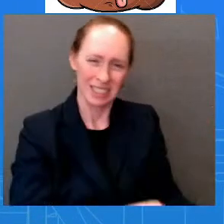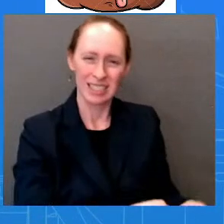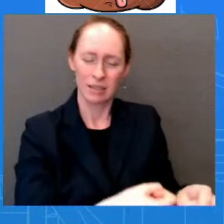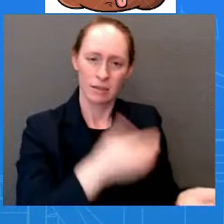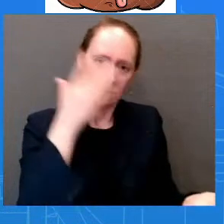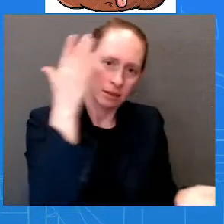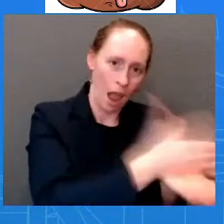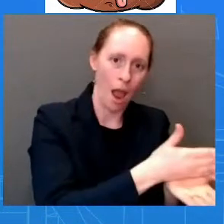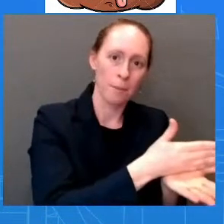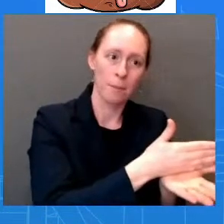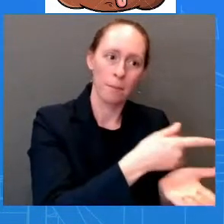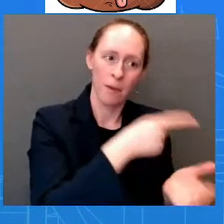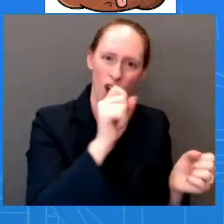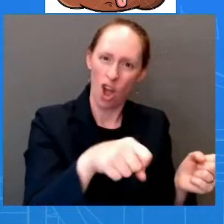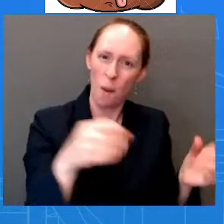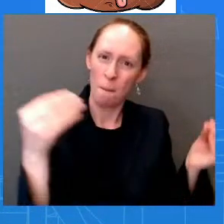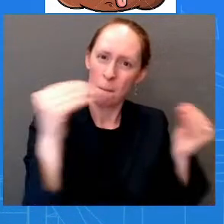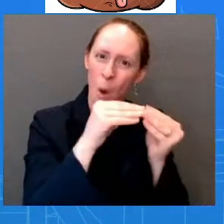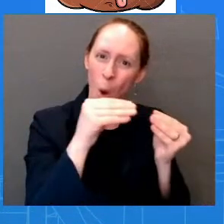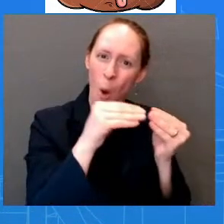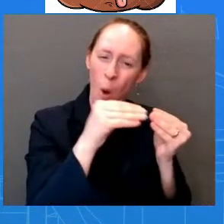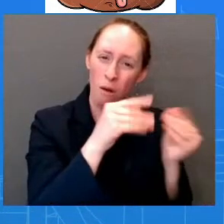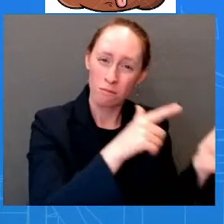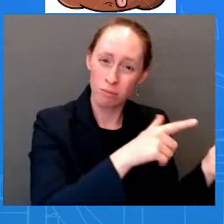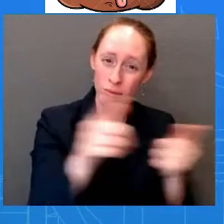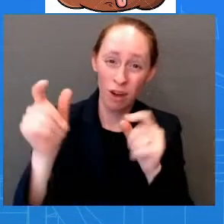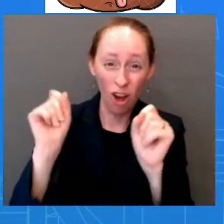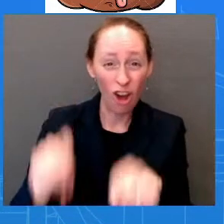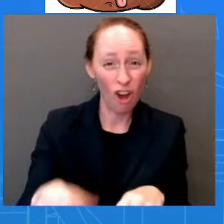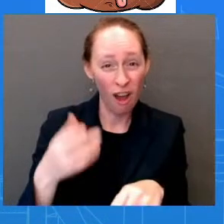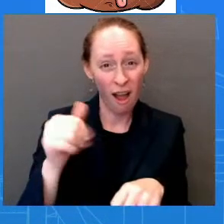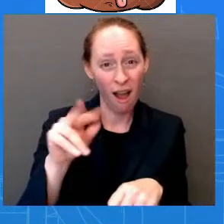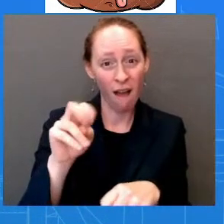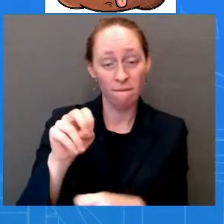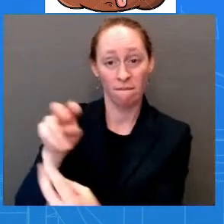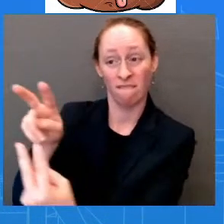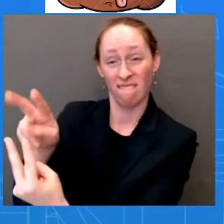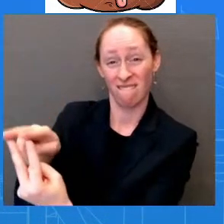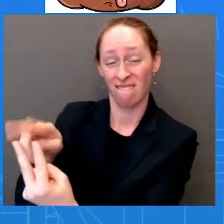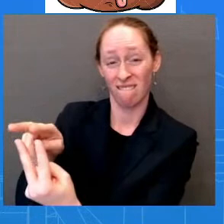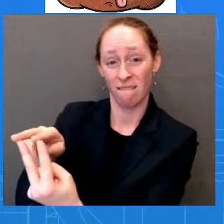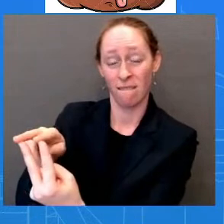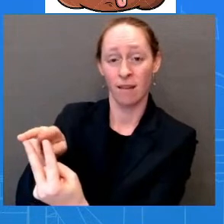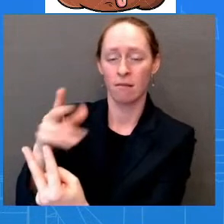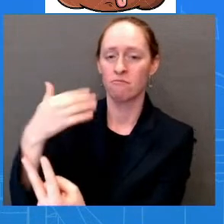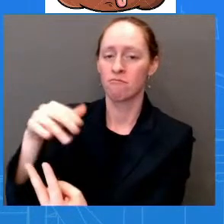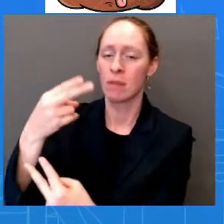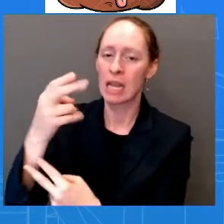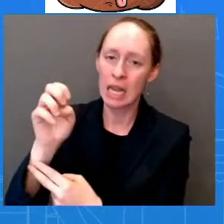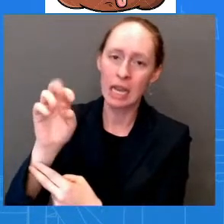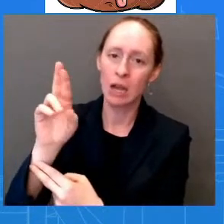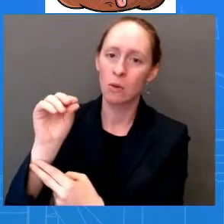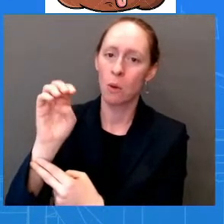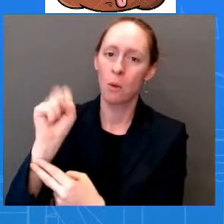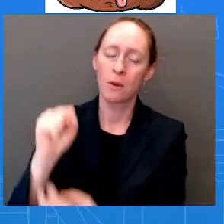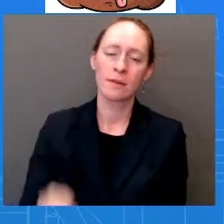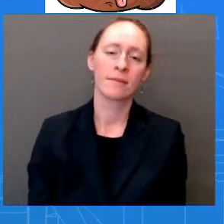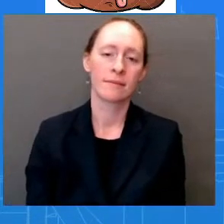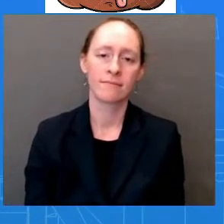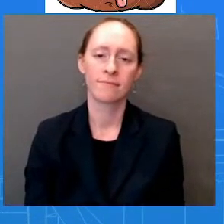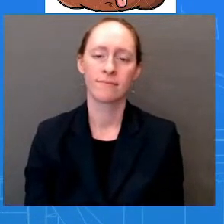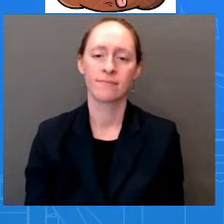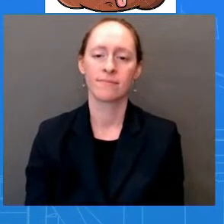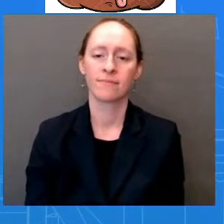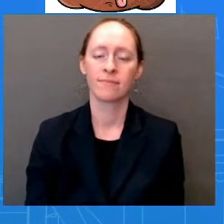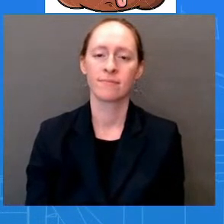action, and there are no words at all, that can bring comfort to those who are